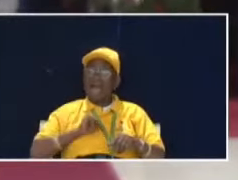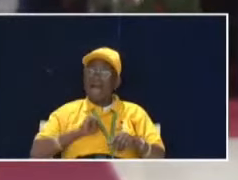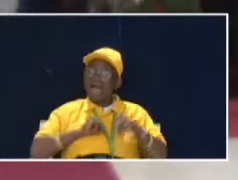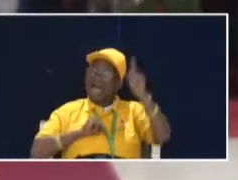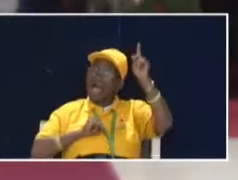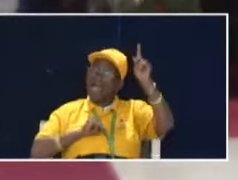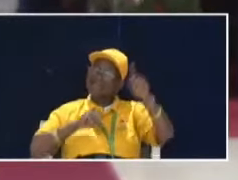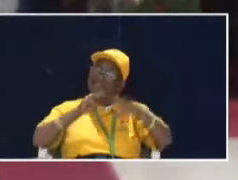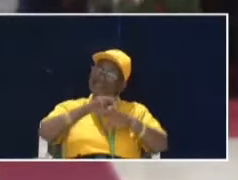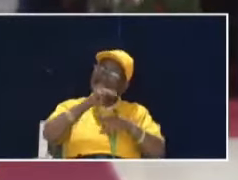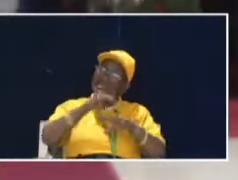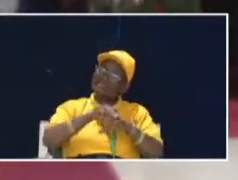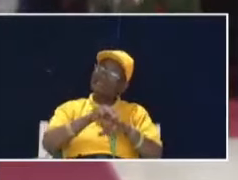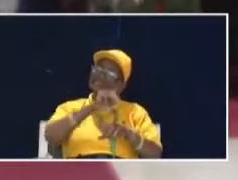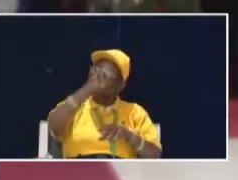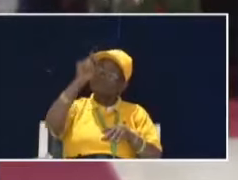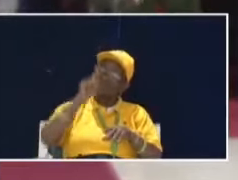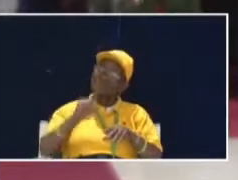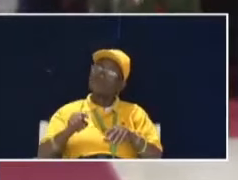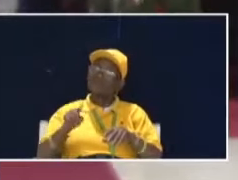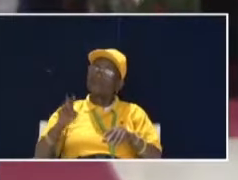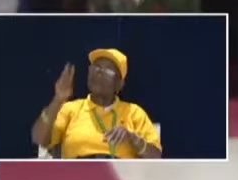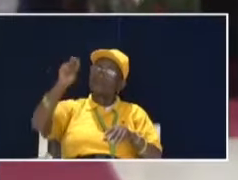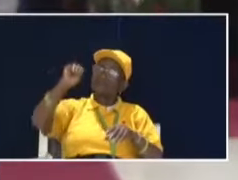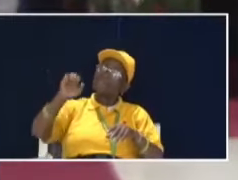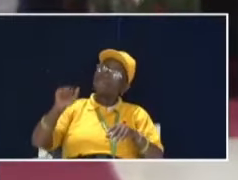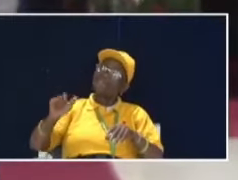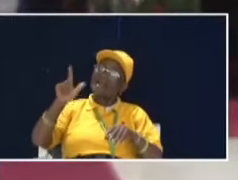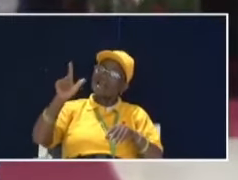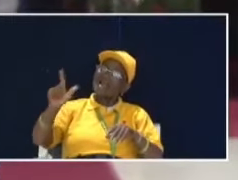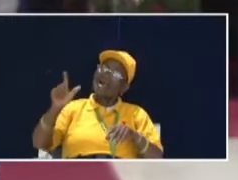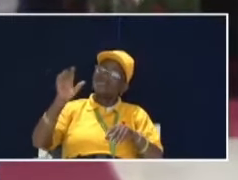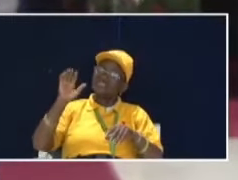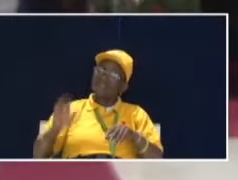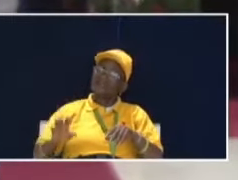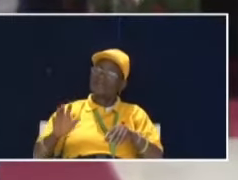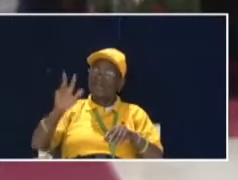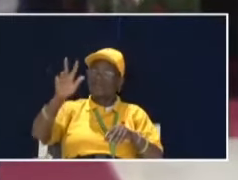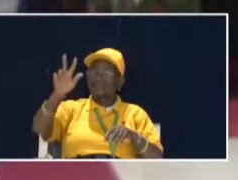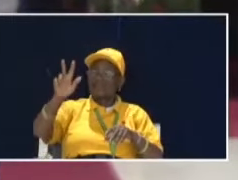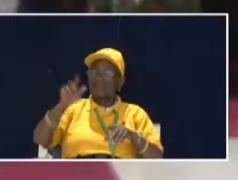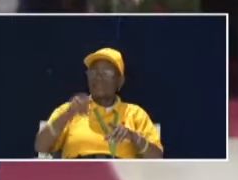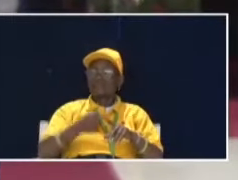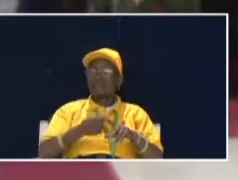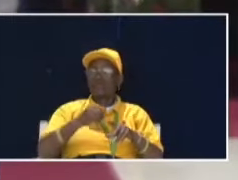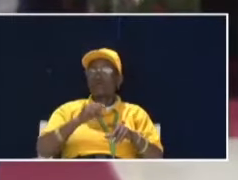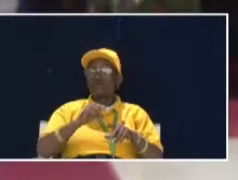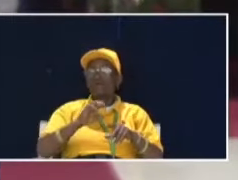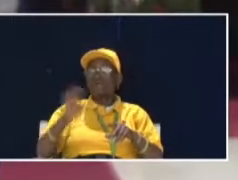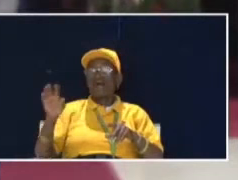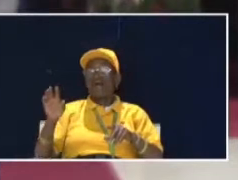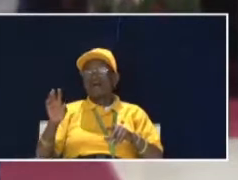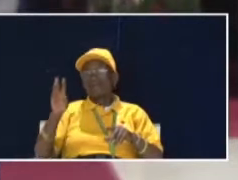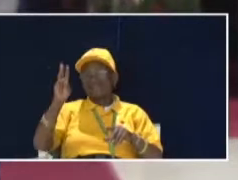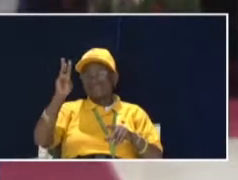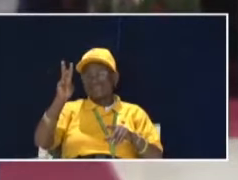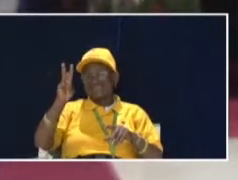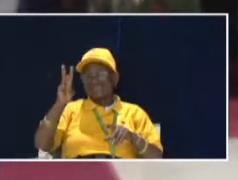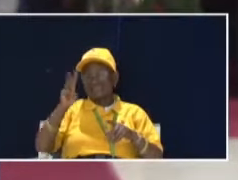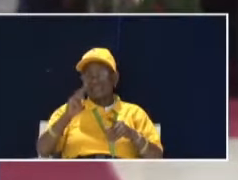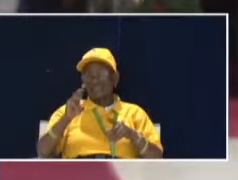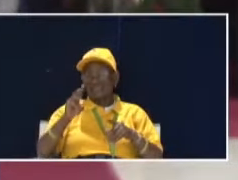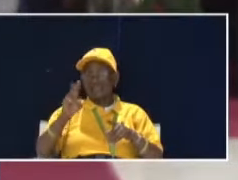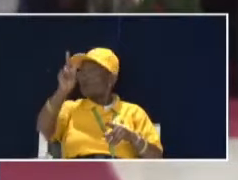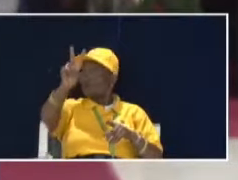Malachi chapter 6, sorry, Malachi chapter 3 from verse 2 to 4. Malachi 3, 2 to 4.